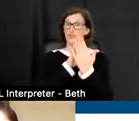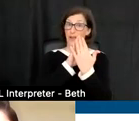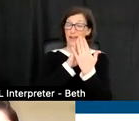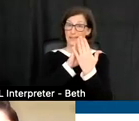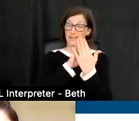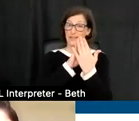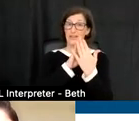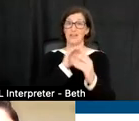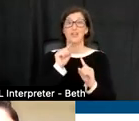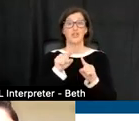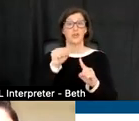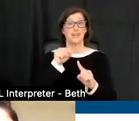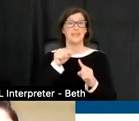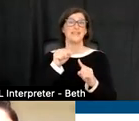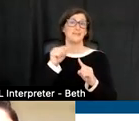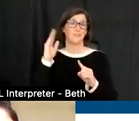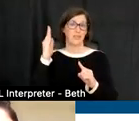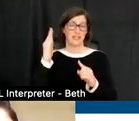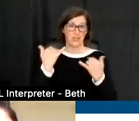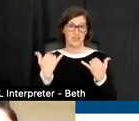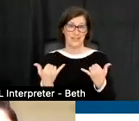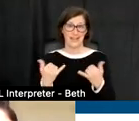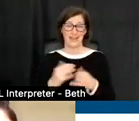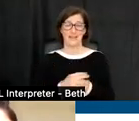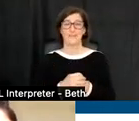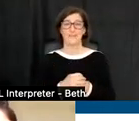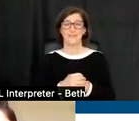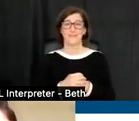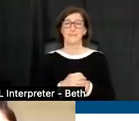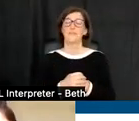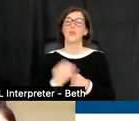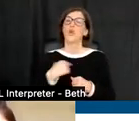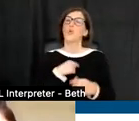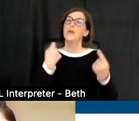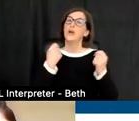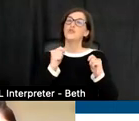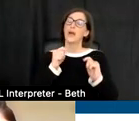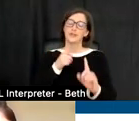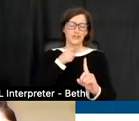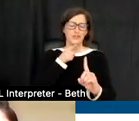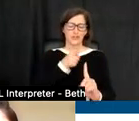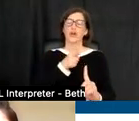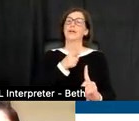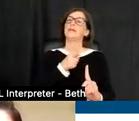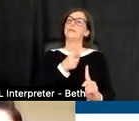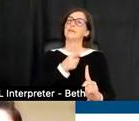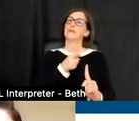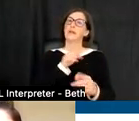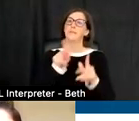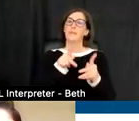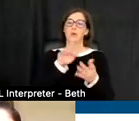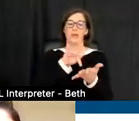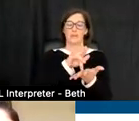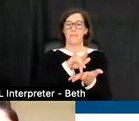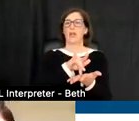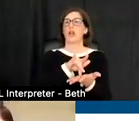these presentations, where we're trying to target those kind of in the middle who are